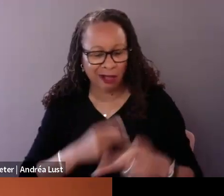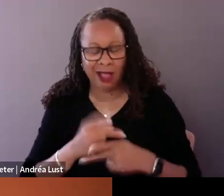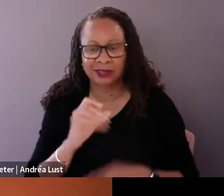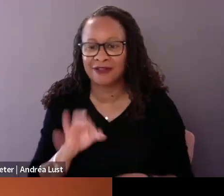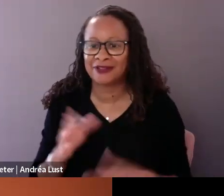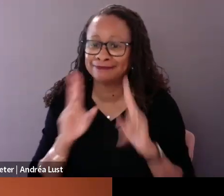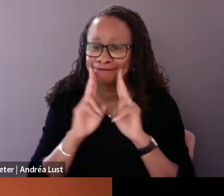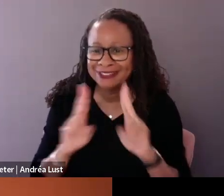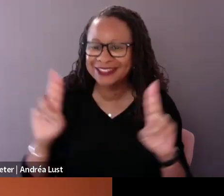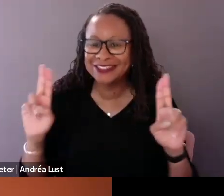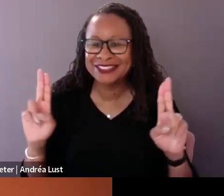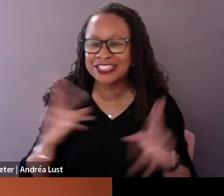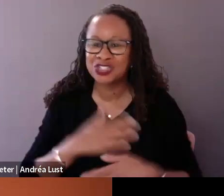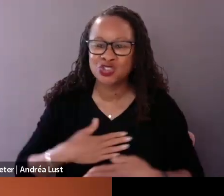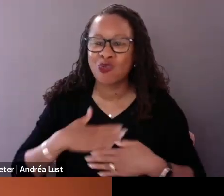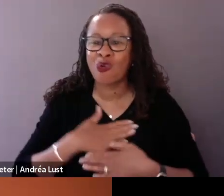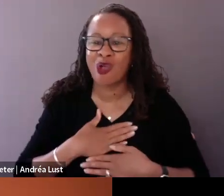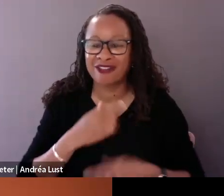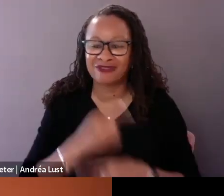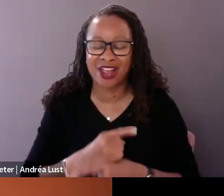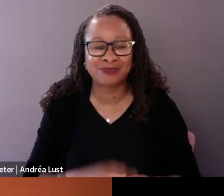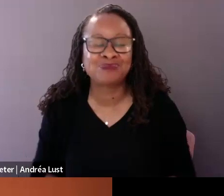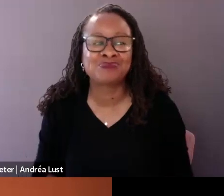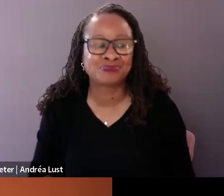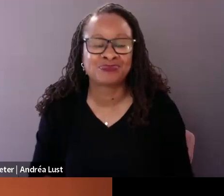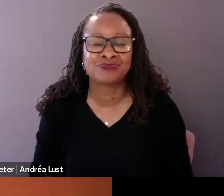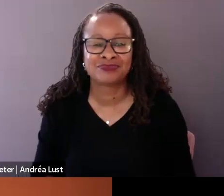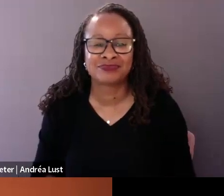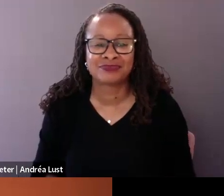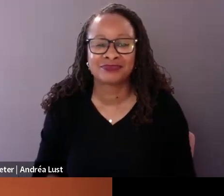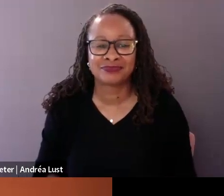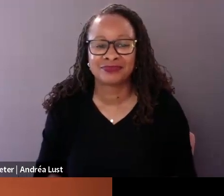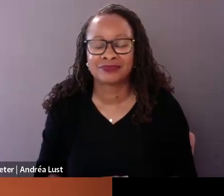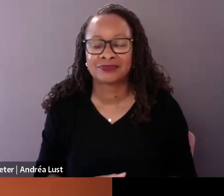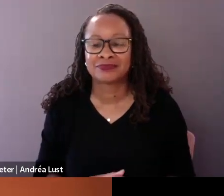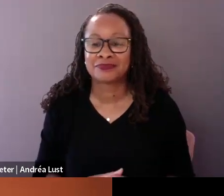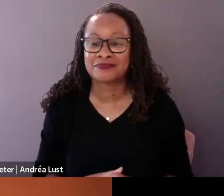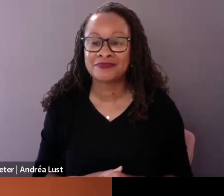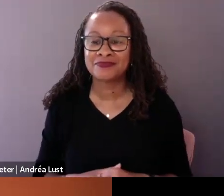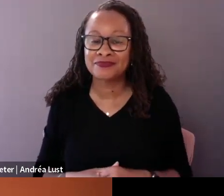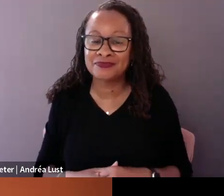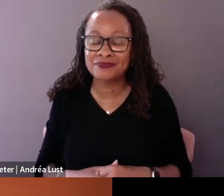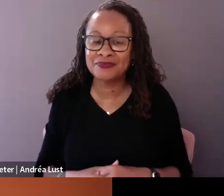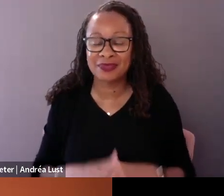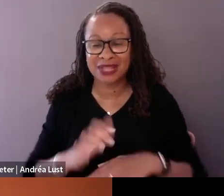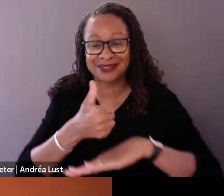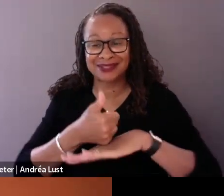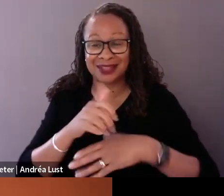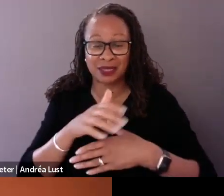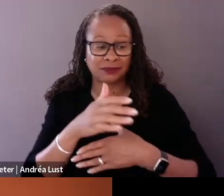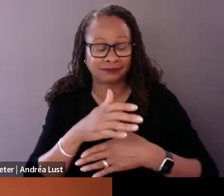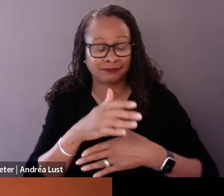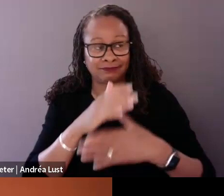innocent joy, you know, and just setting this sort of scene for